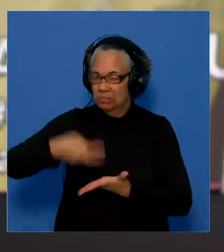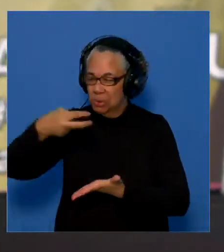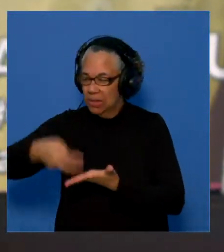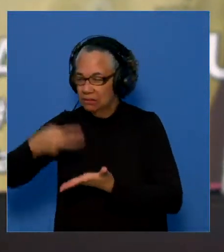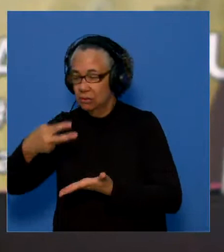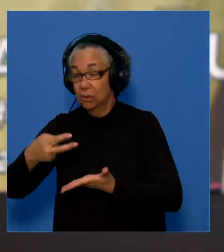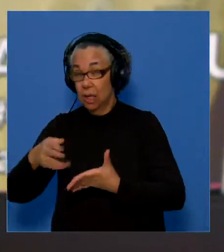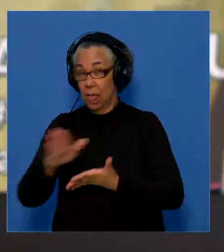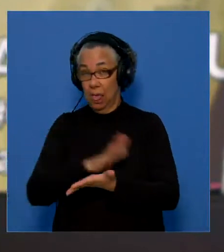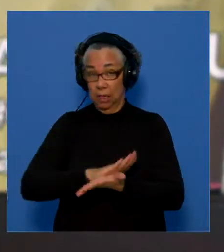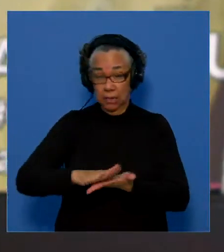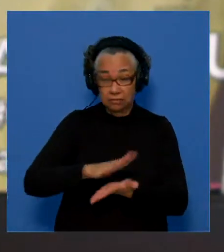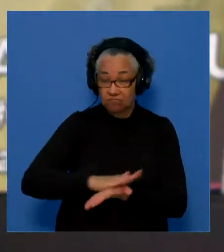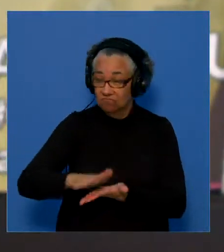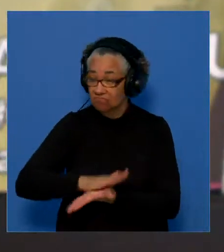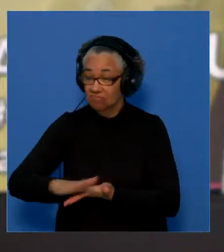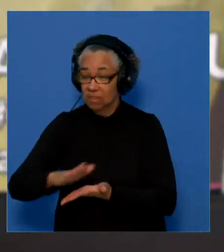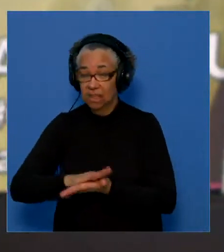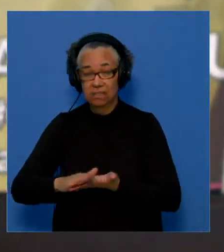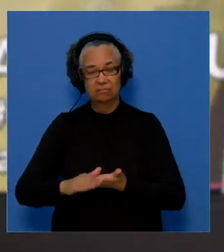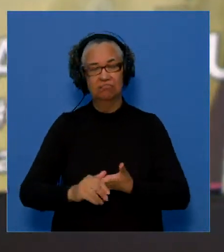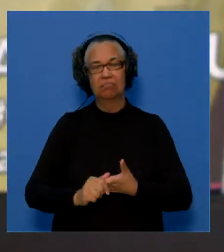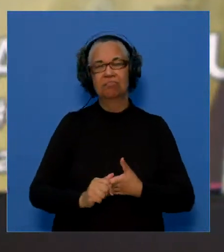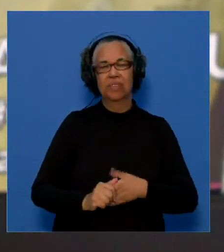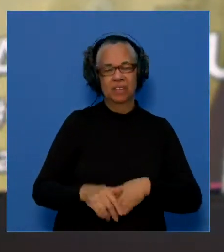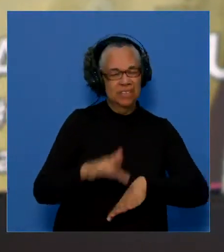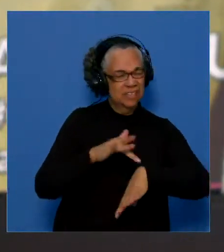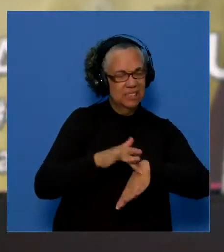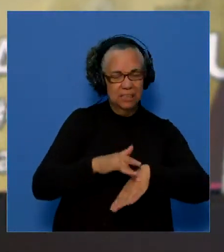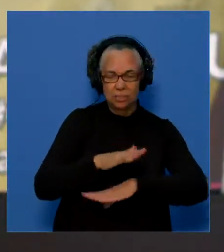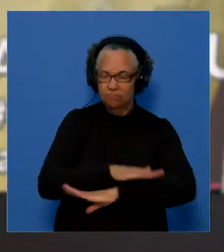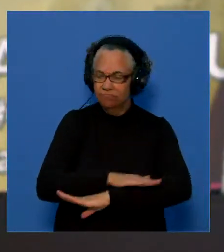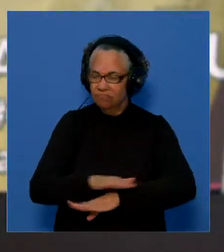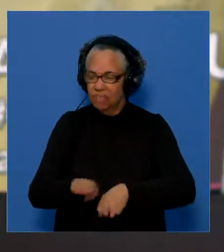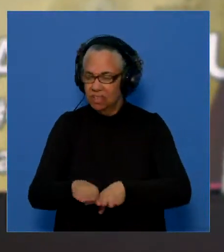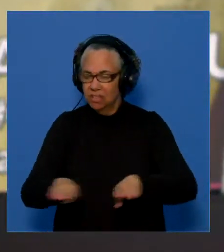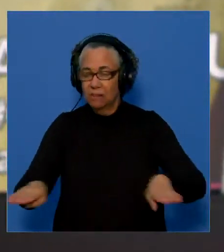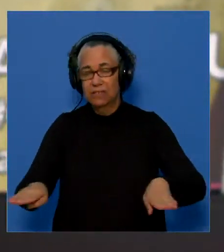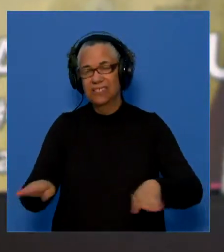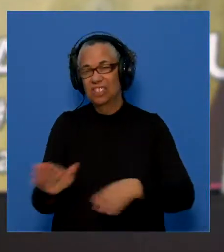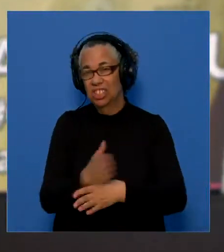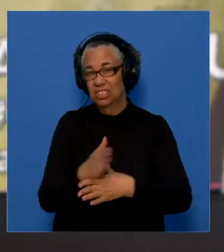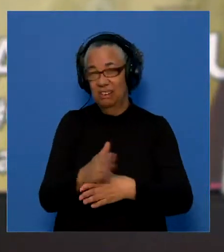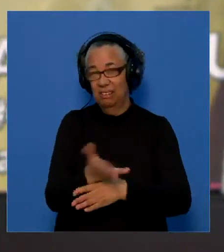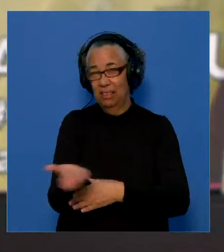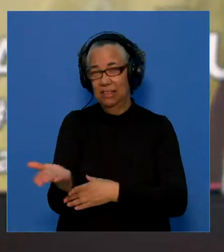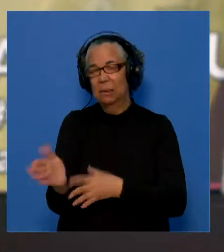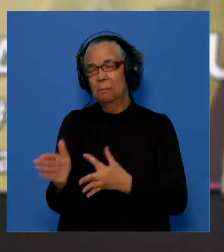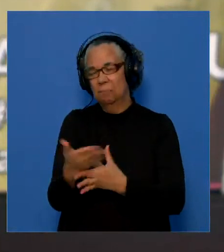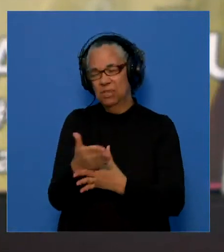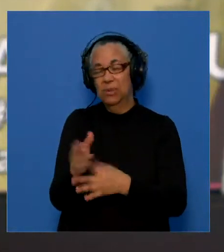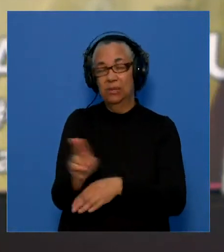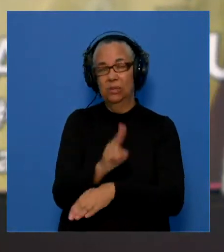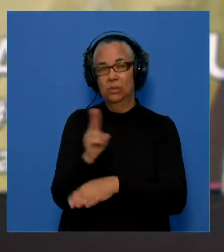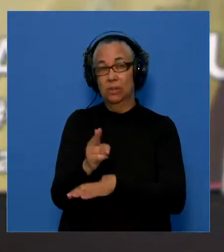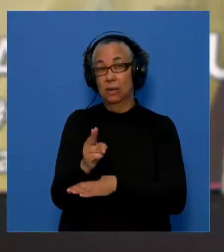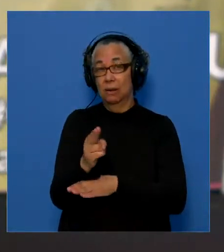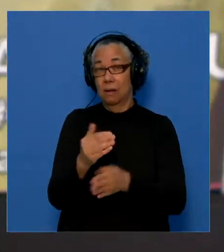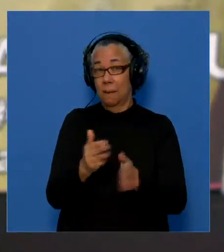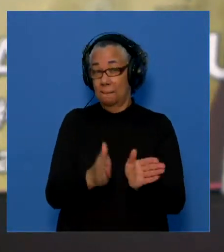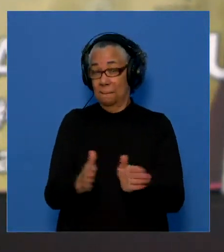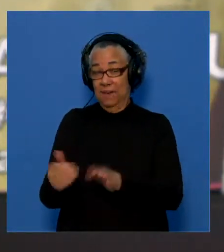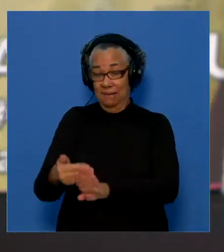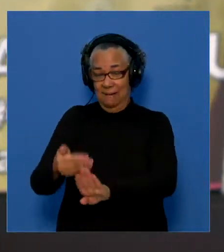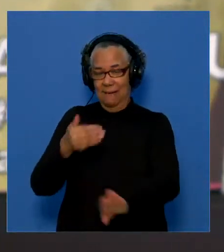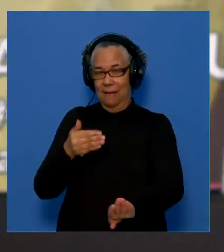and disinfect commonly touched surfaces and any shared items between the use where feasible. Plan ahead and ask guests